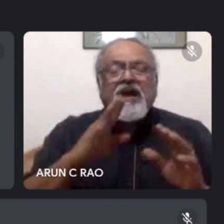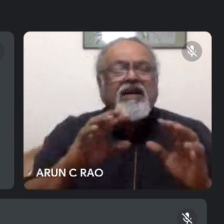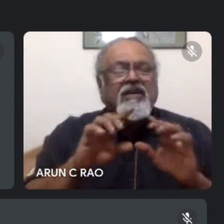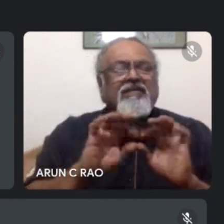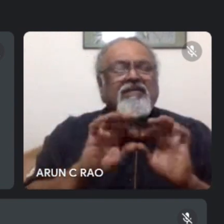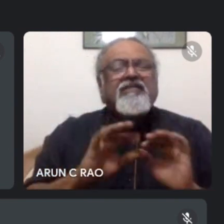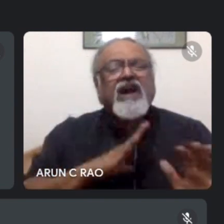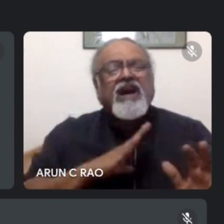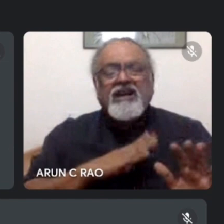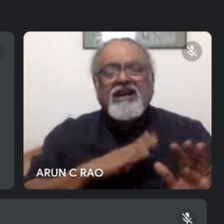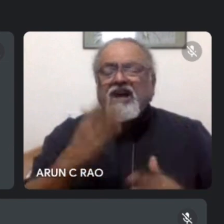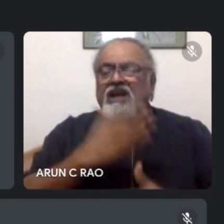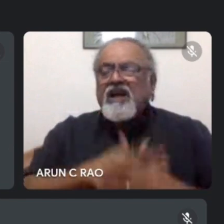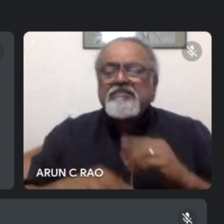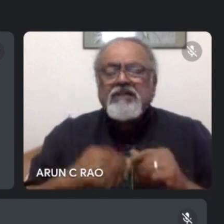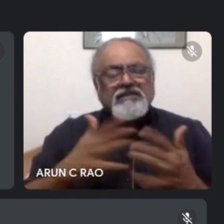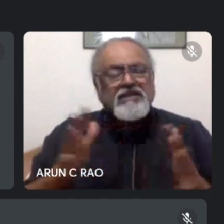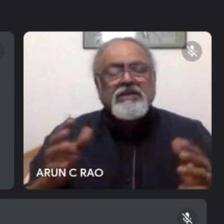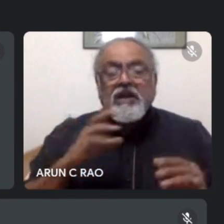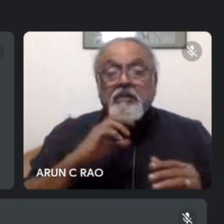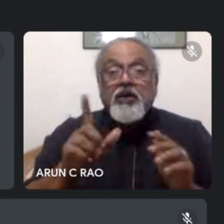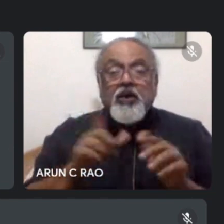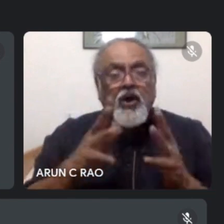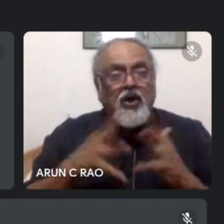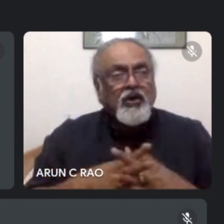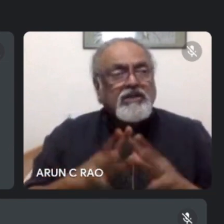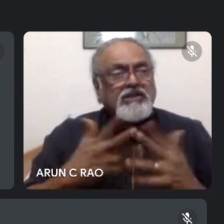there should be some laws where